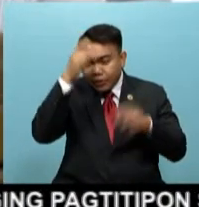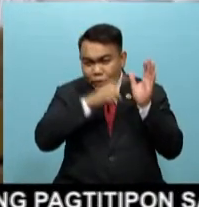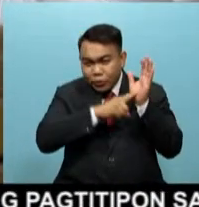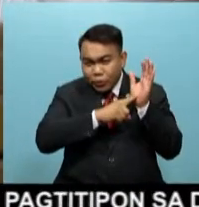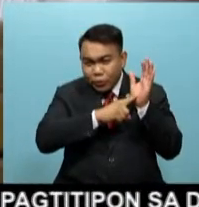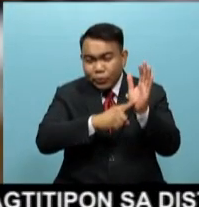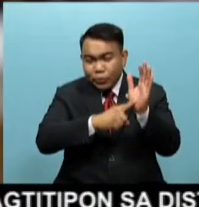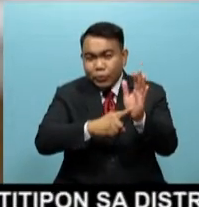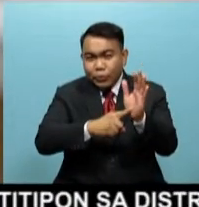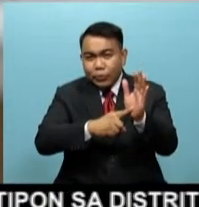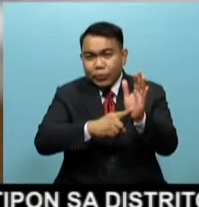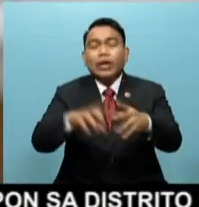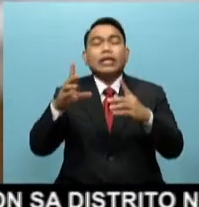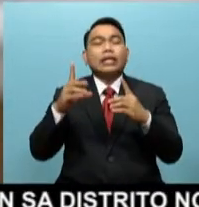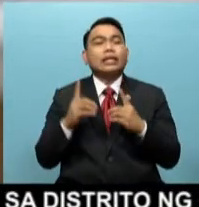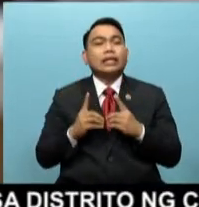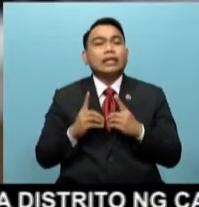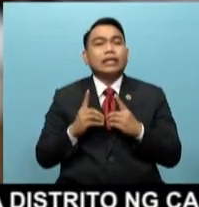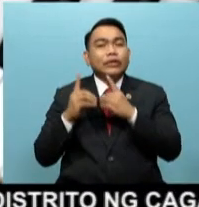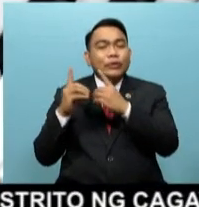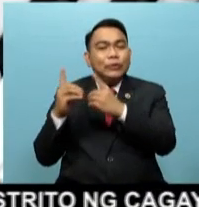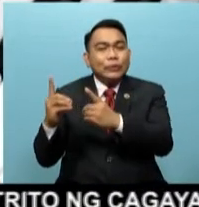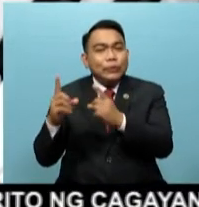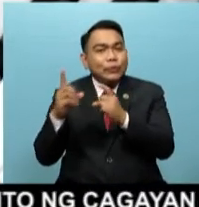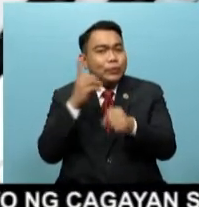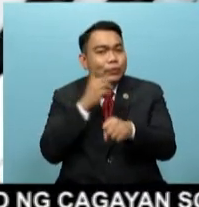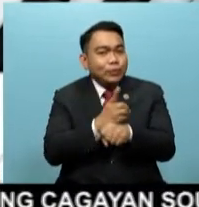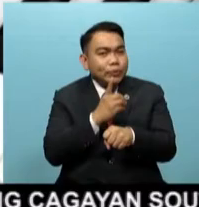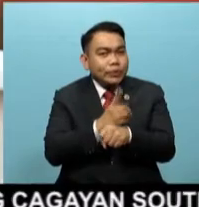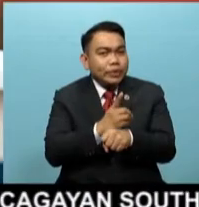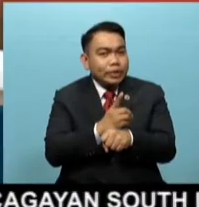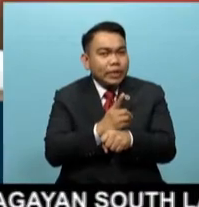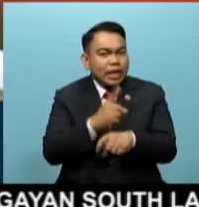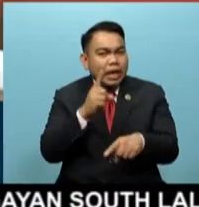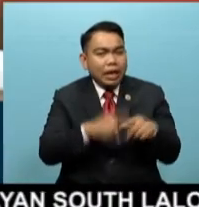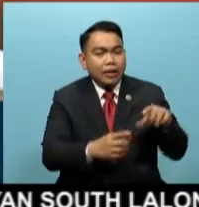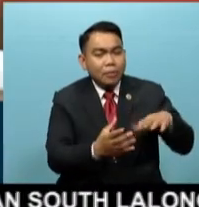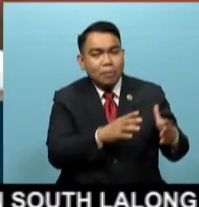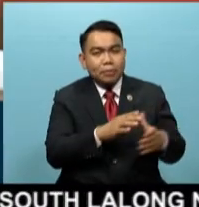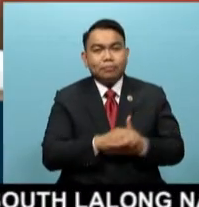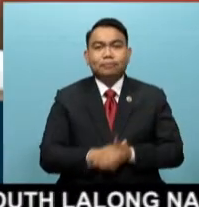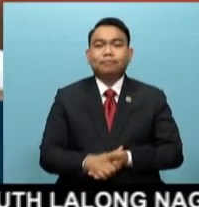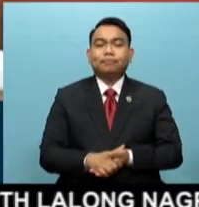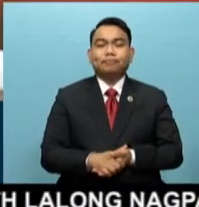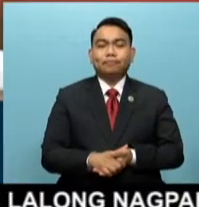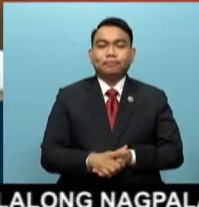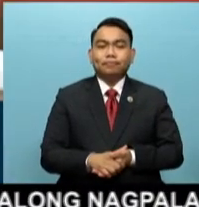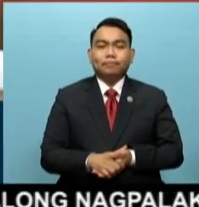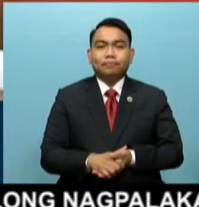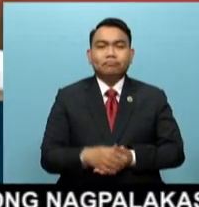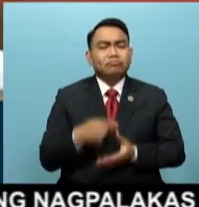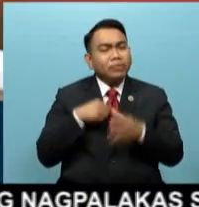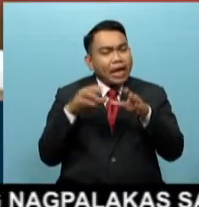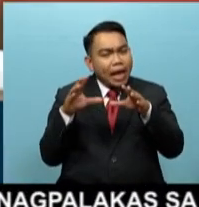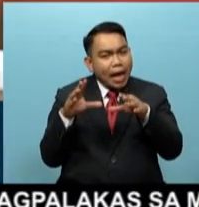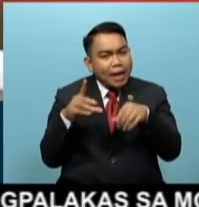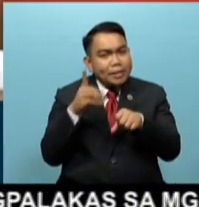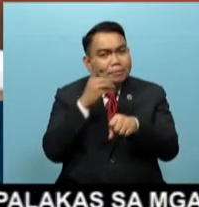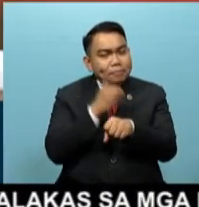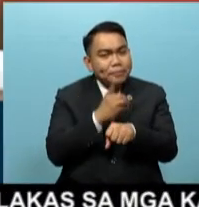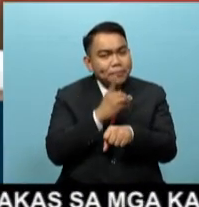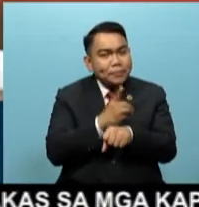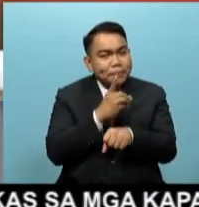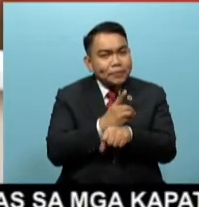her dedication to her duty is unfaltering. When I accepted the duty becoming